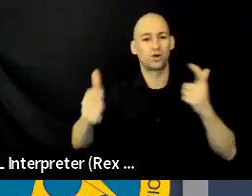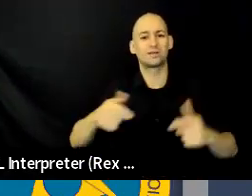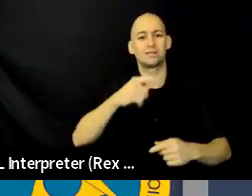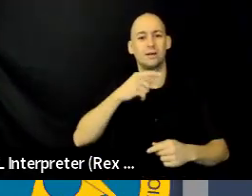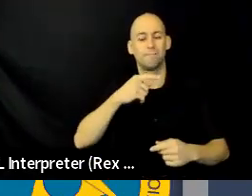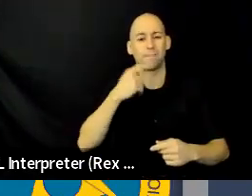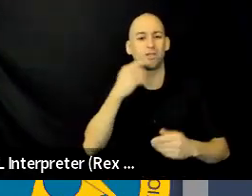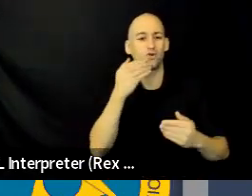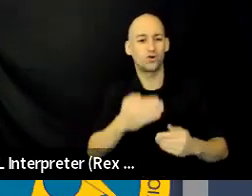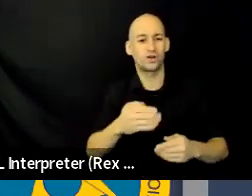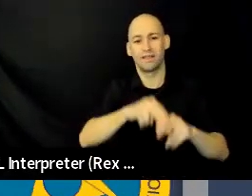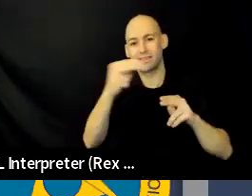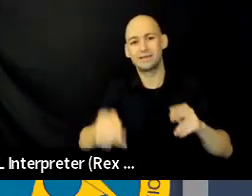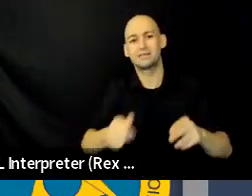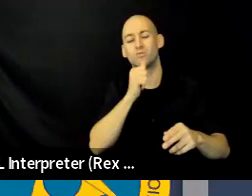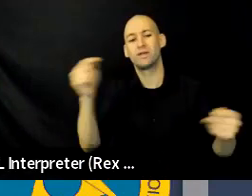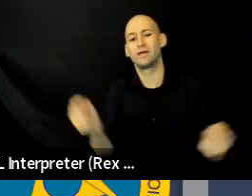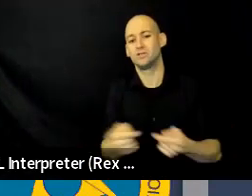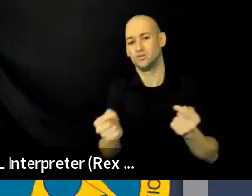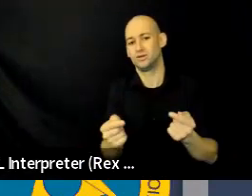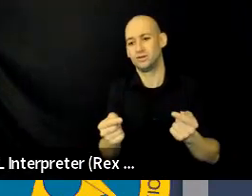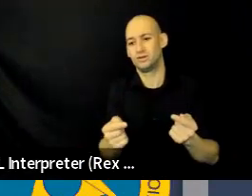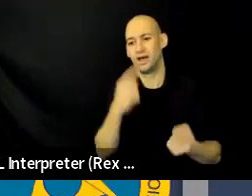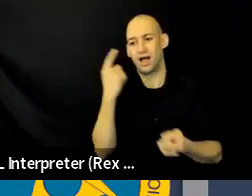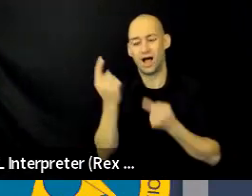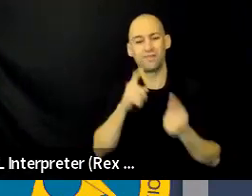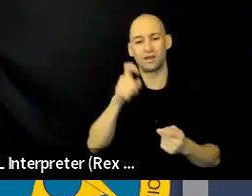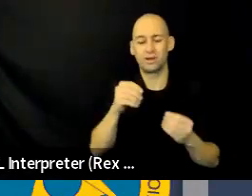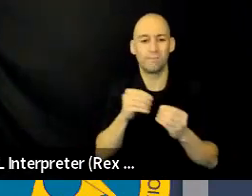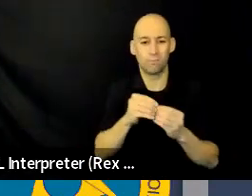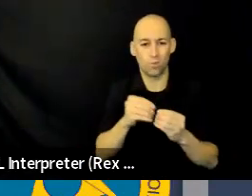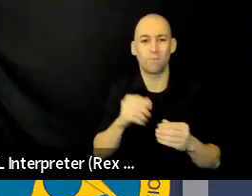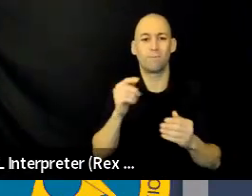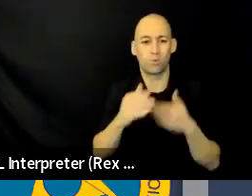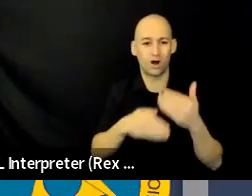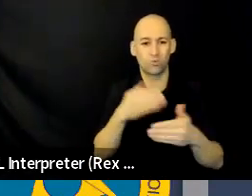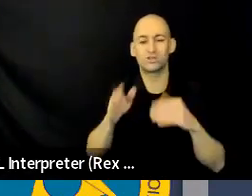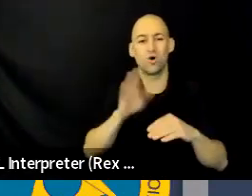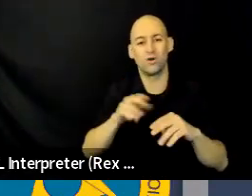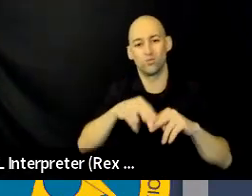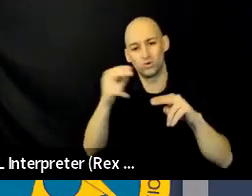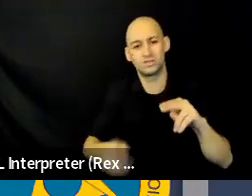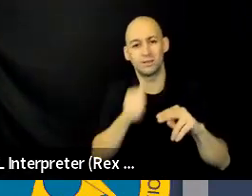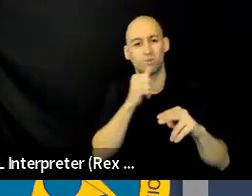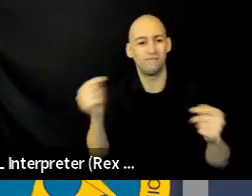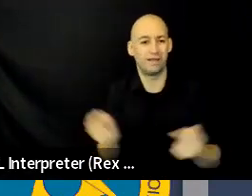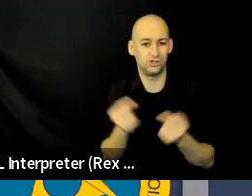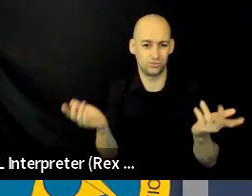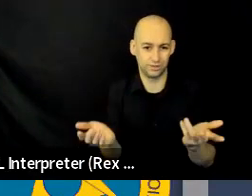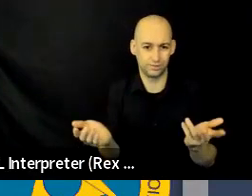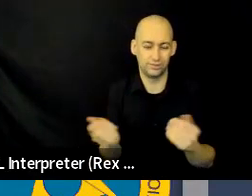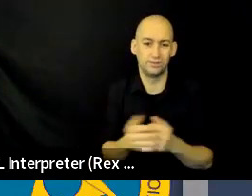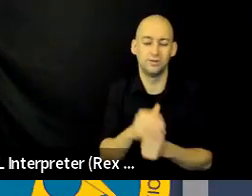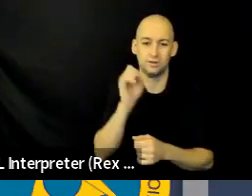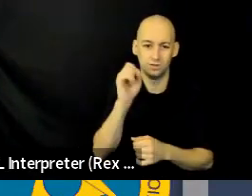least private injury. I think we might be able to make some more progress on the least private injury side of that. So